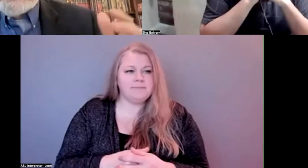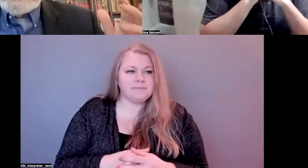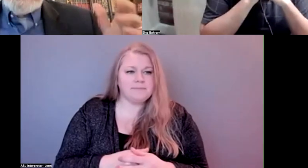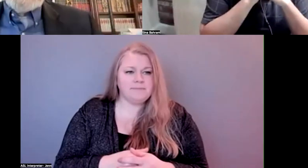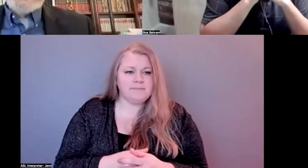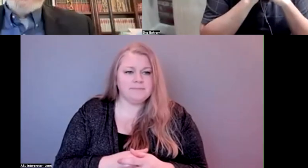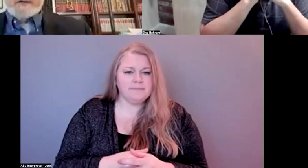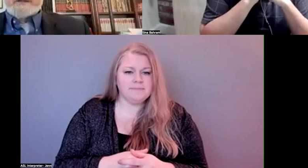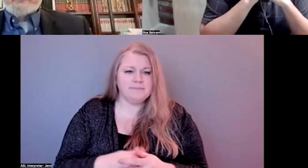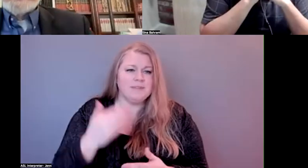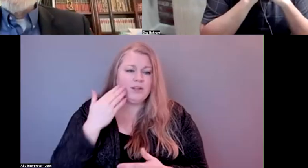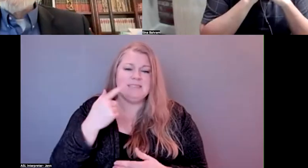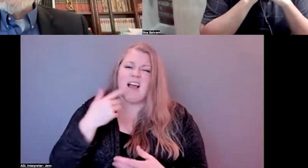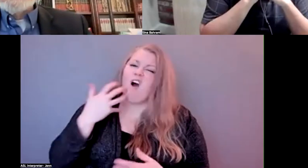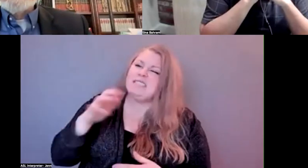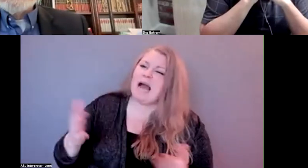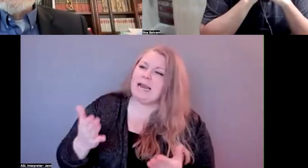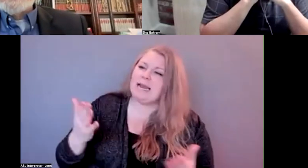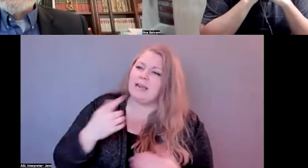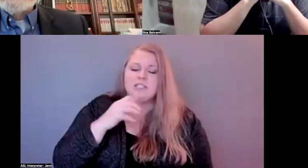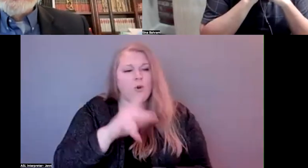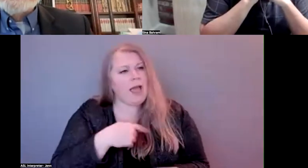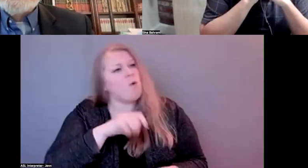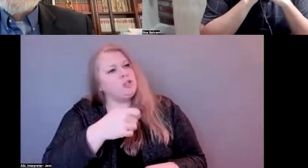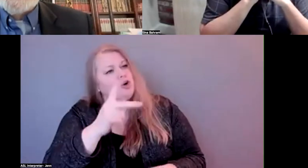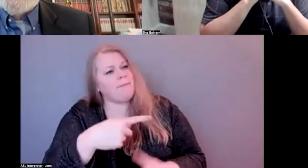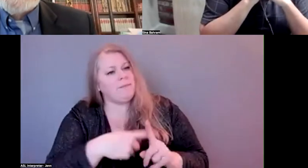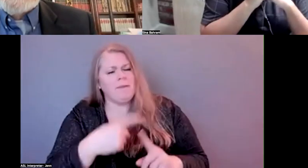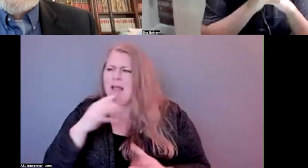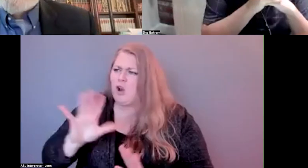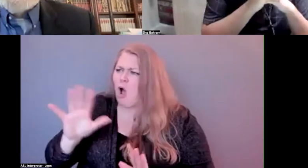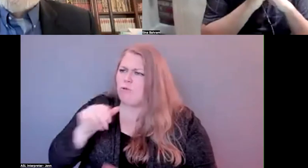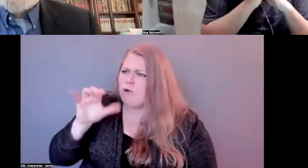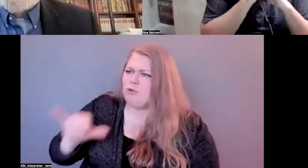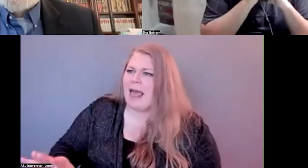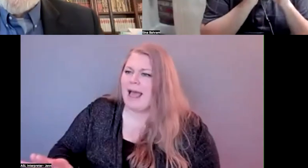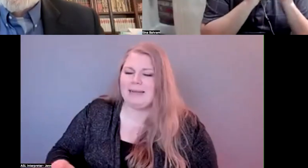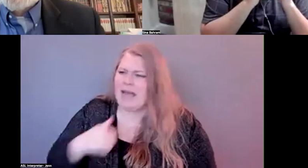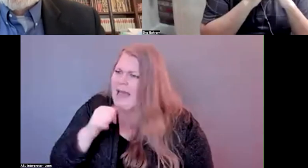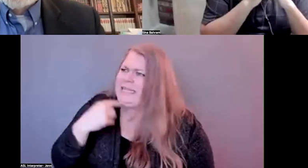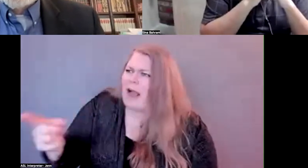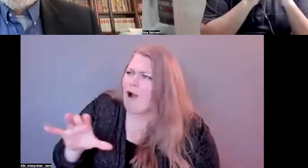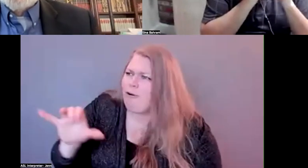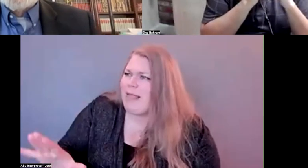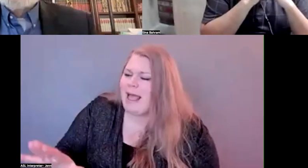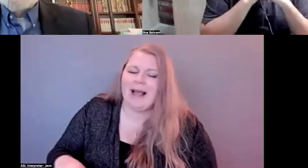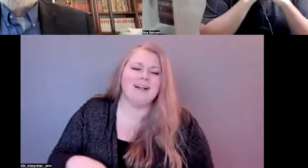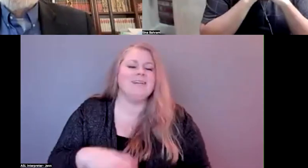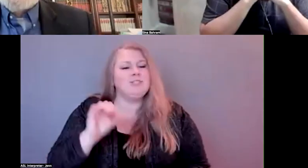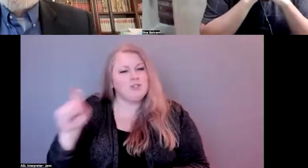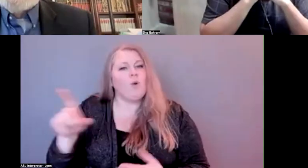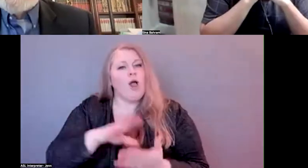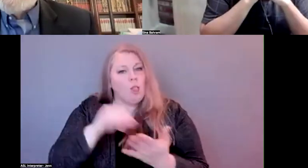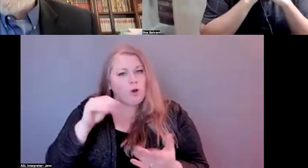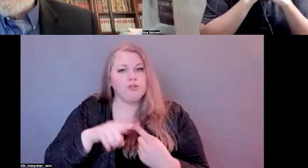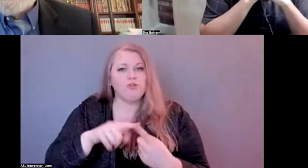The person says, "Oh, it's hot in here," and it says, "Okay, I'll turn up the thermostat." And you go, "Don't do that. I didn't tell you to do that." It learns not to do